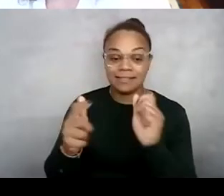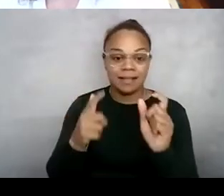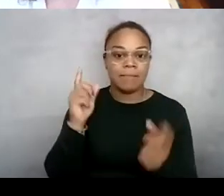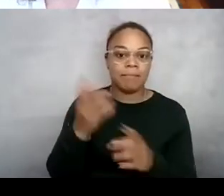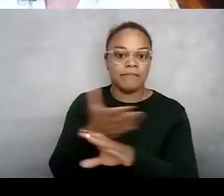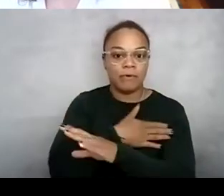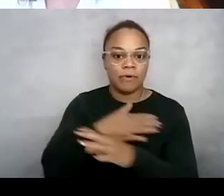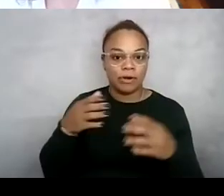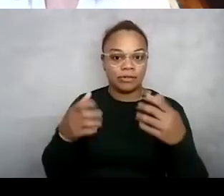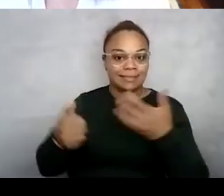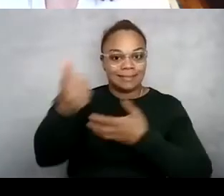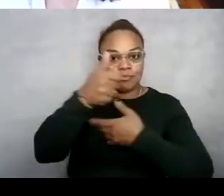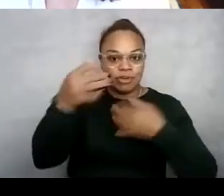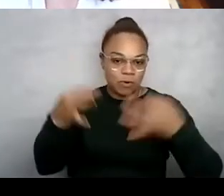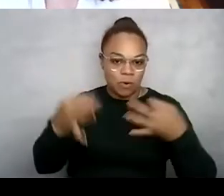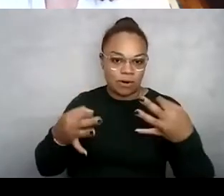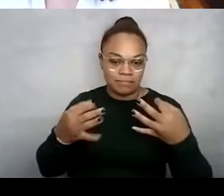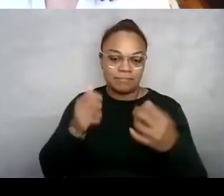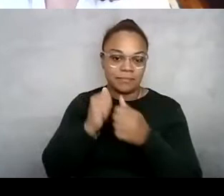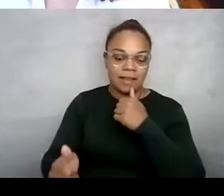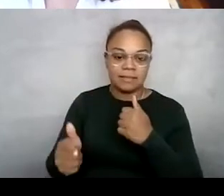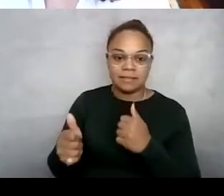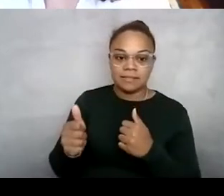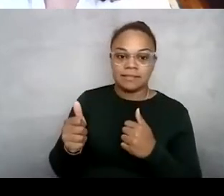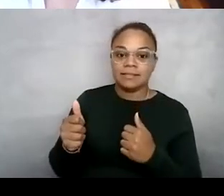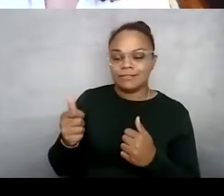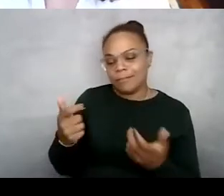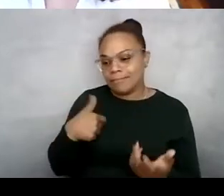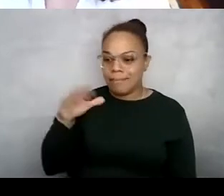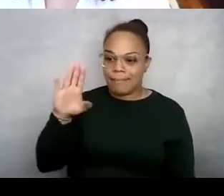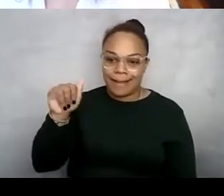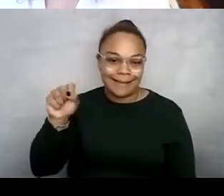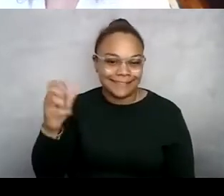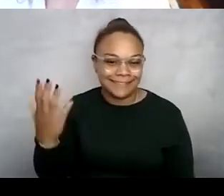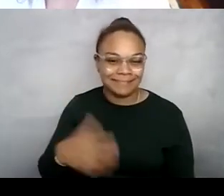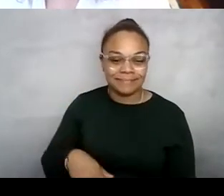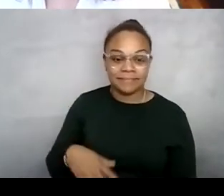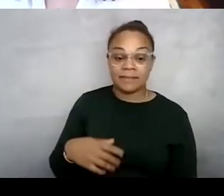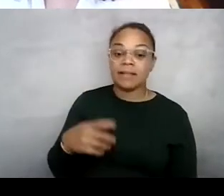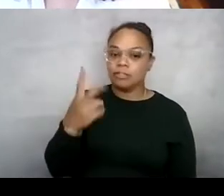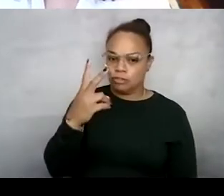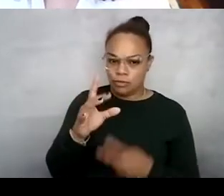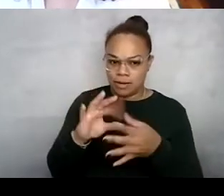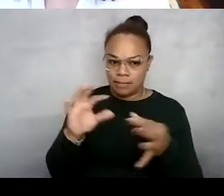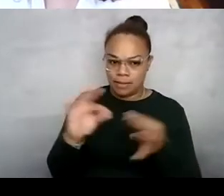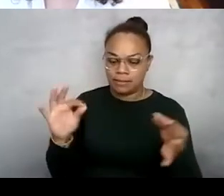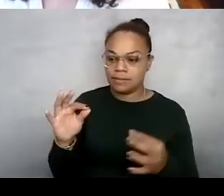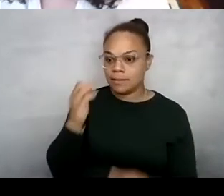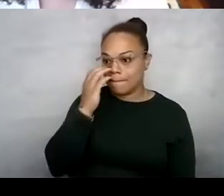so I'm biased, I'll end with two things. One is one of, I think, the best leaders in Congress right now is Pramila